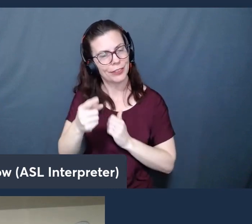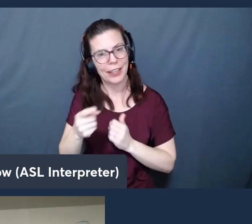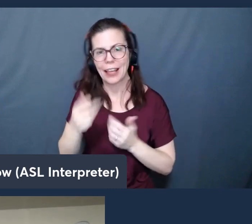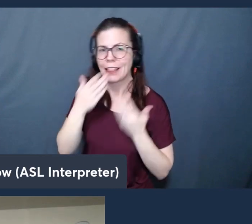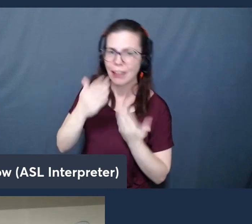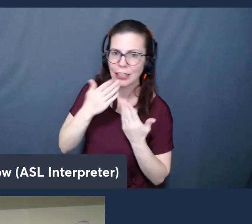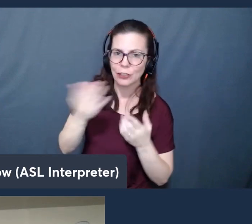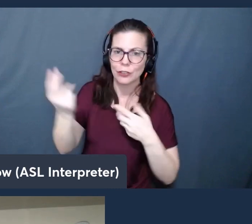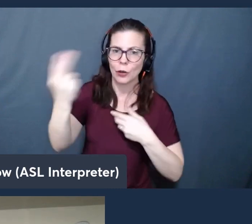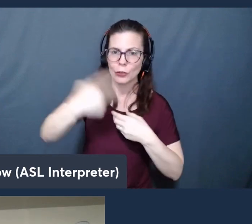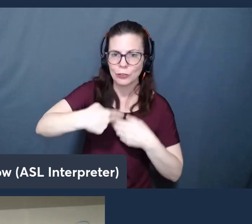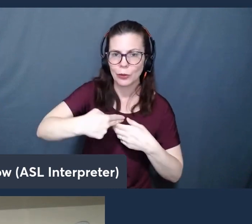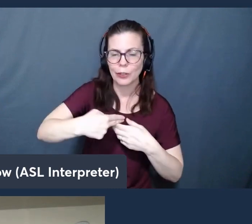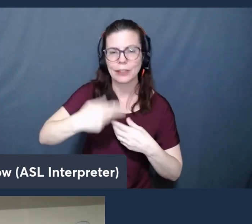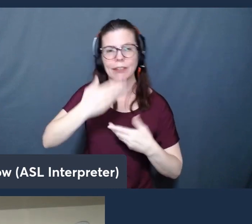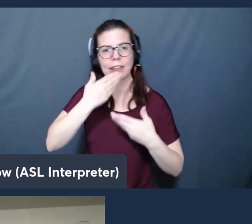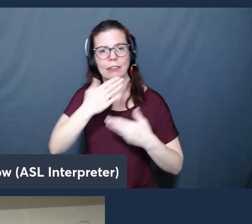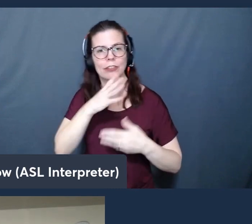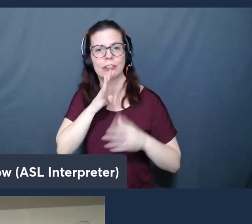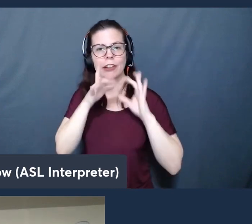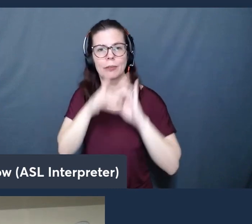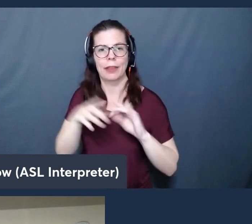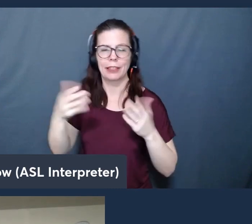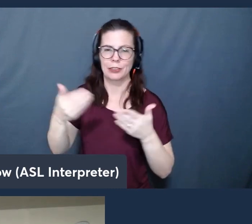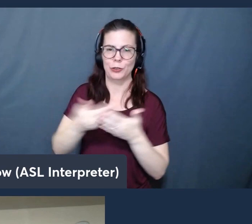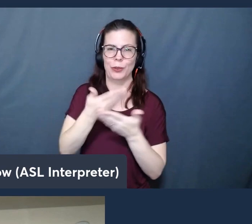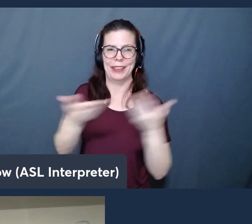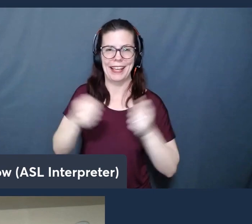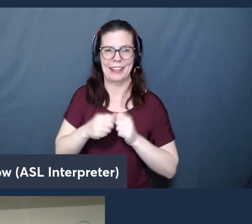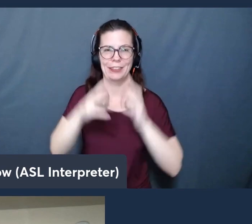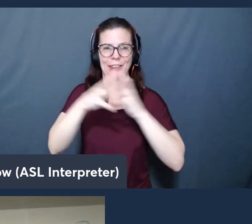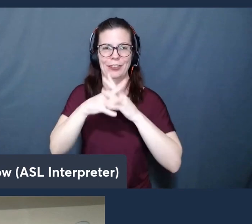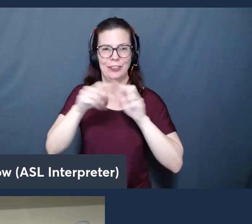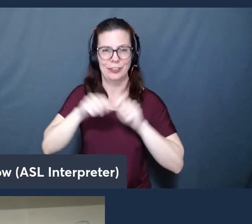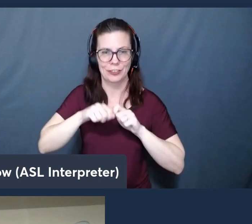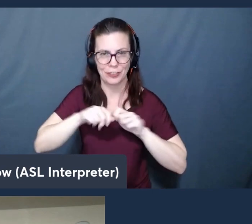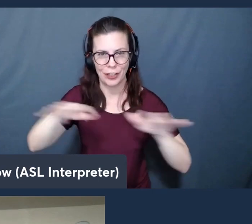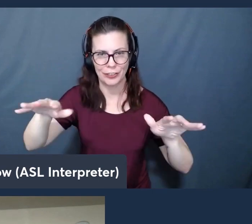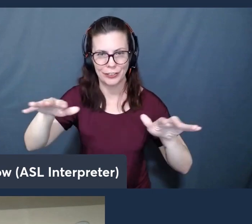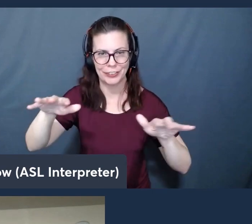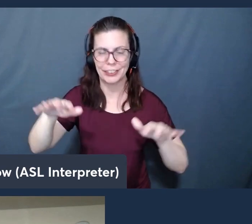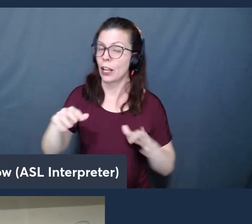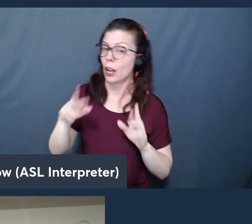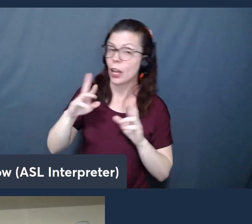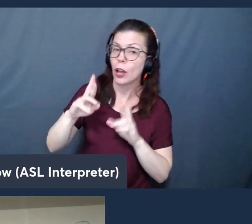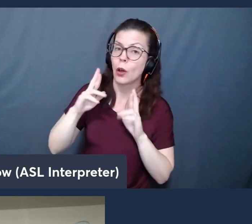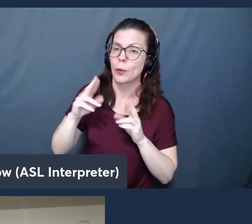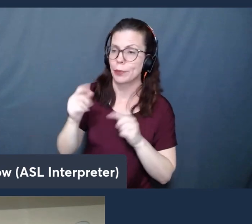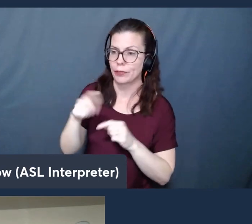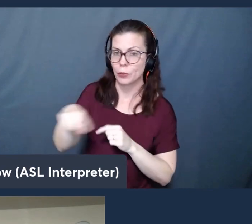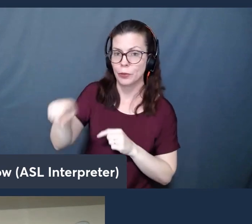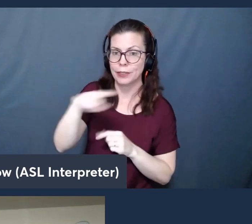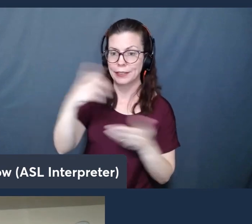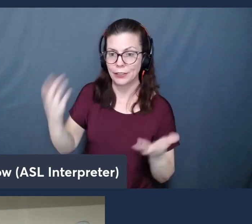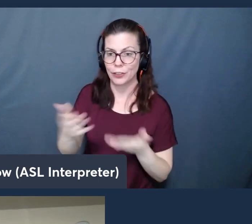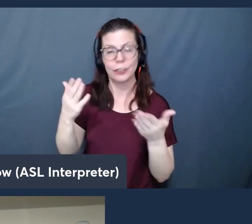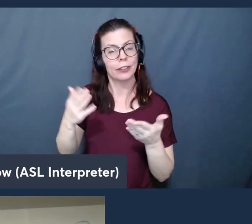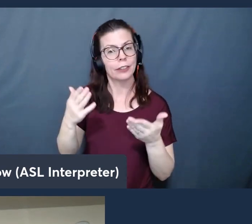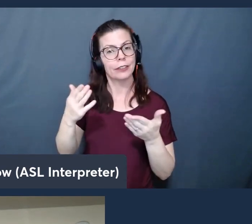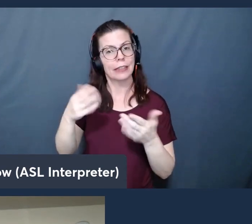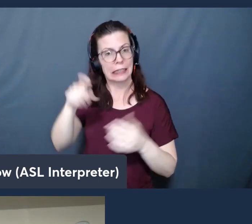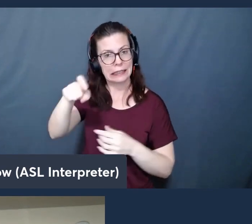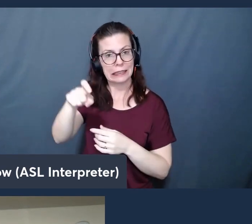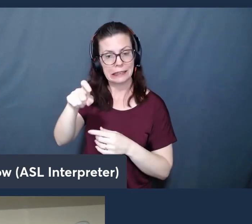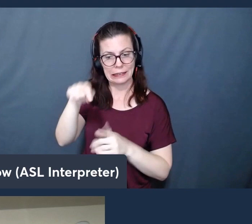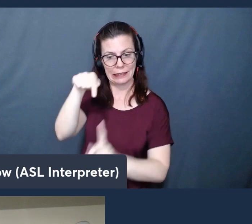for coming here and for talking about this new thing you launched. So, and I hope that everybody else here that needs something like